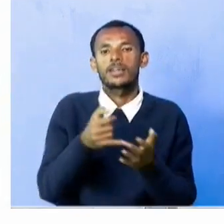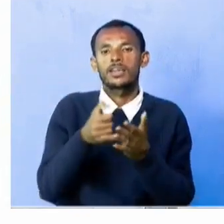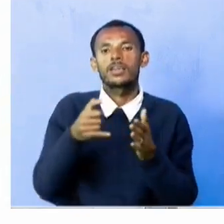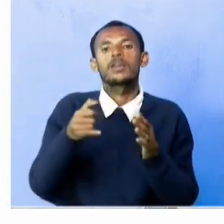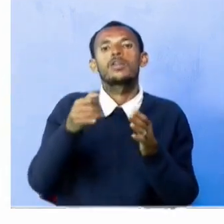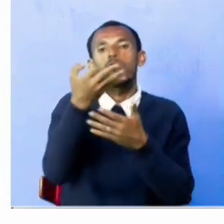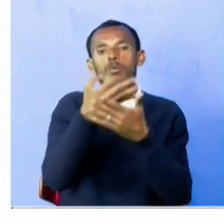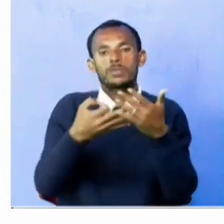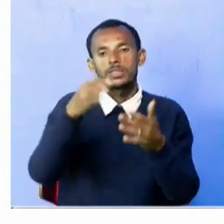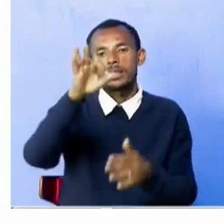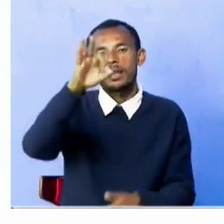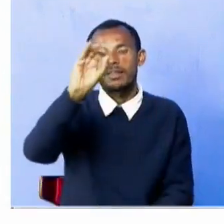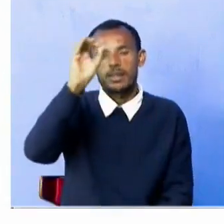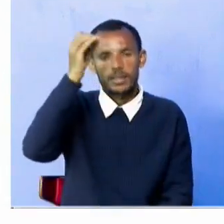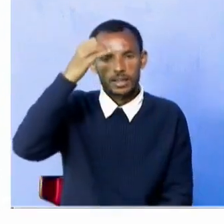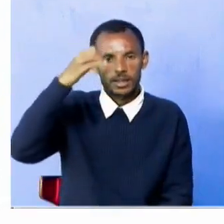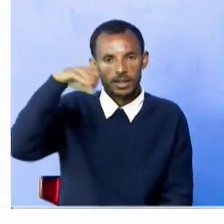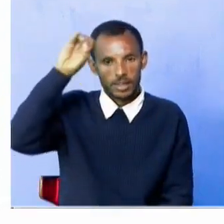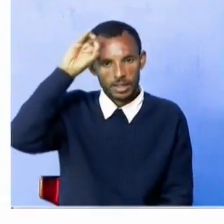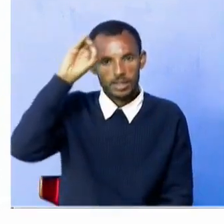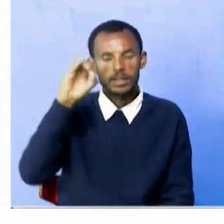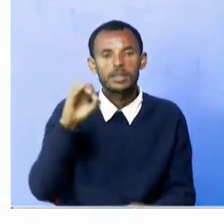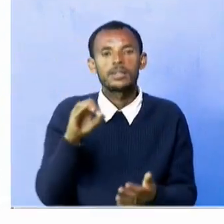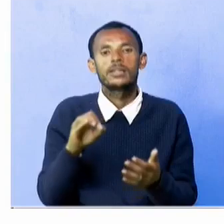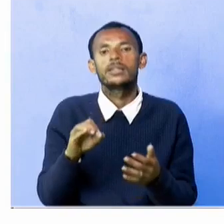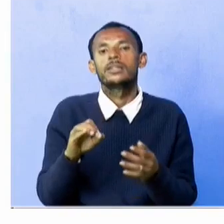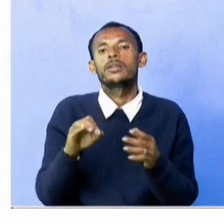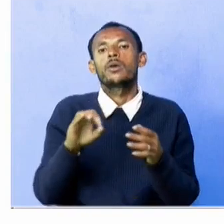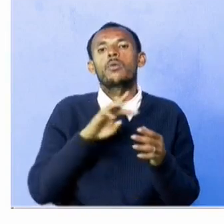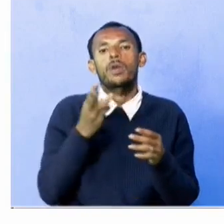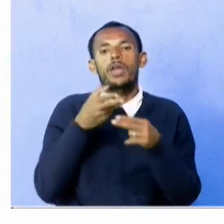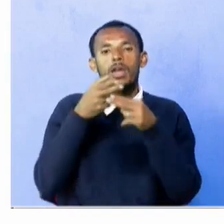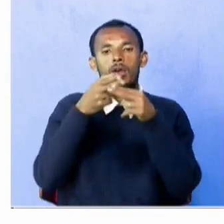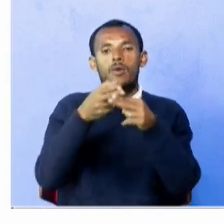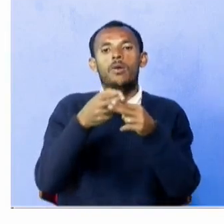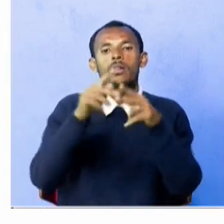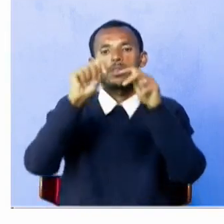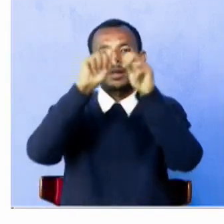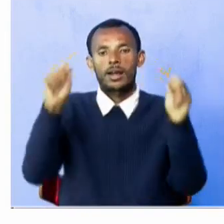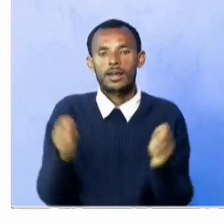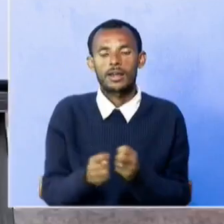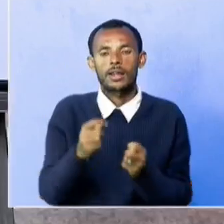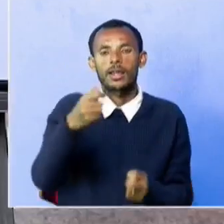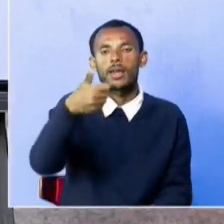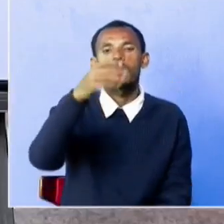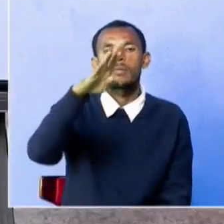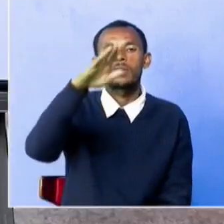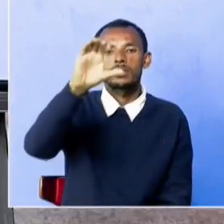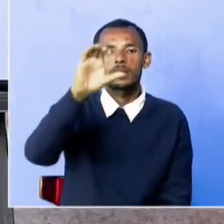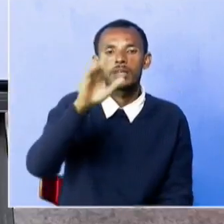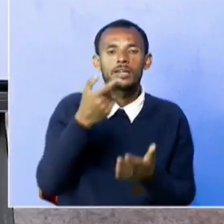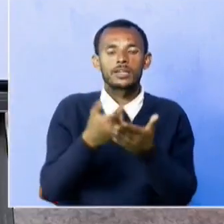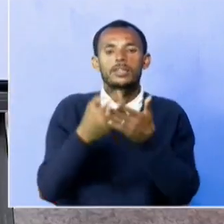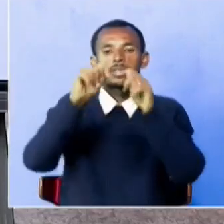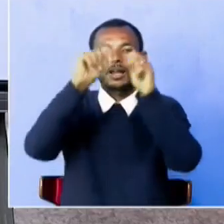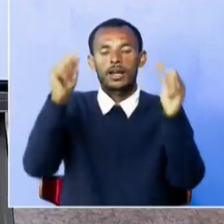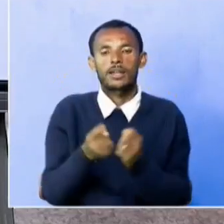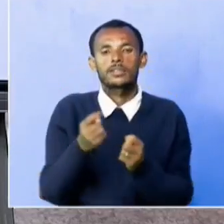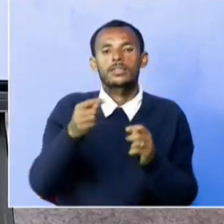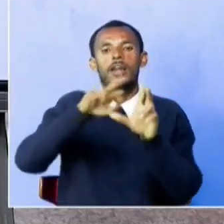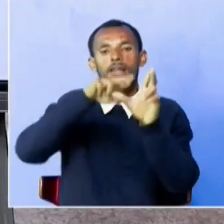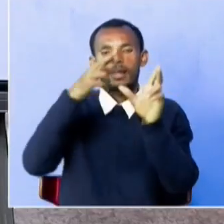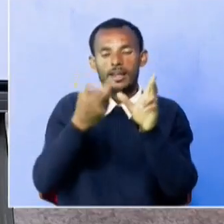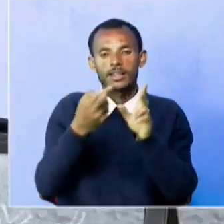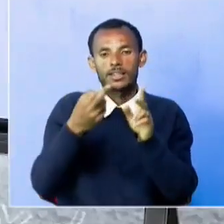90 degrees. You can call it triangle ABC, okay? This triangle ABC is a right-angled triangle because it